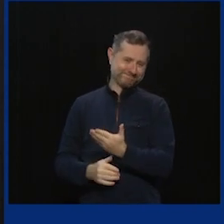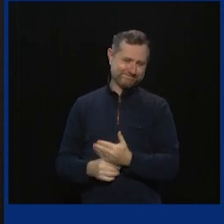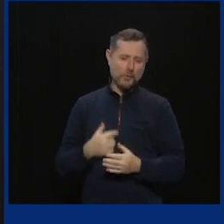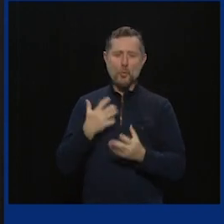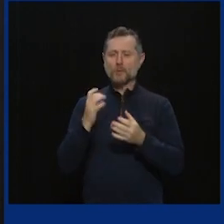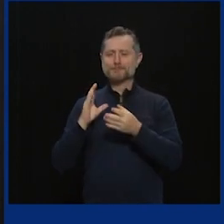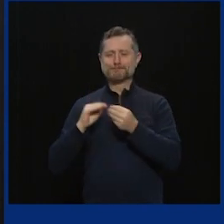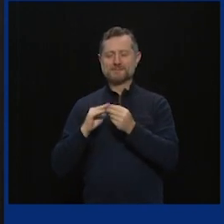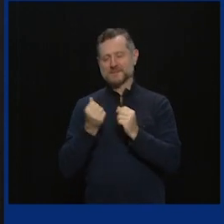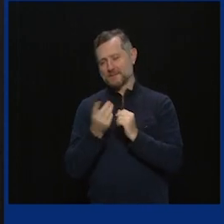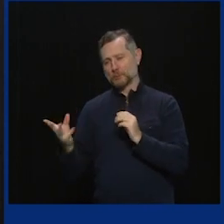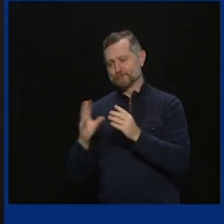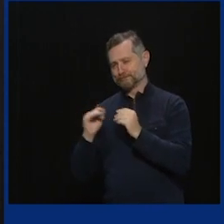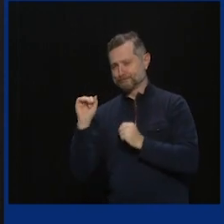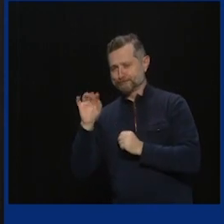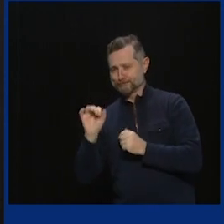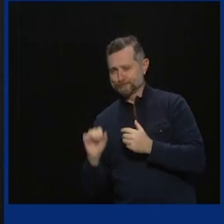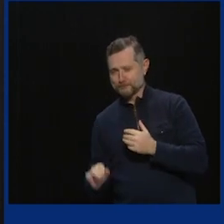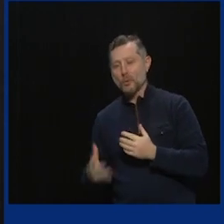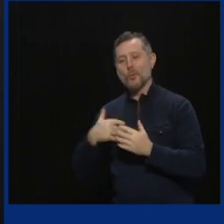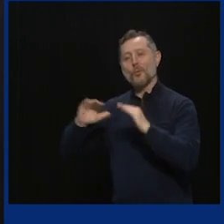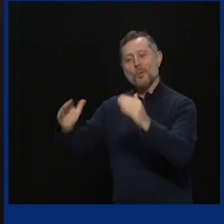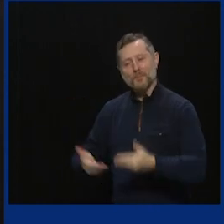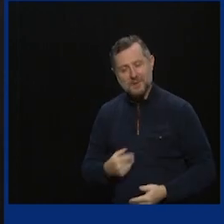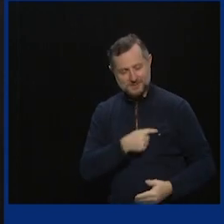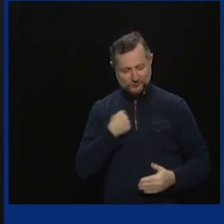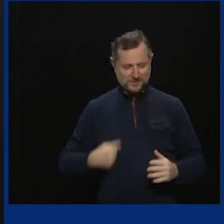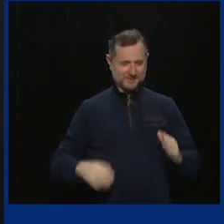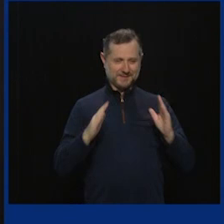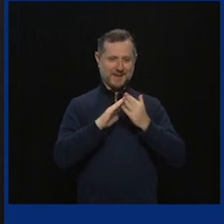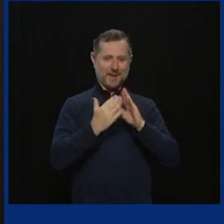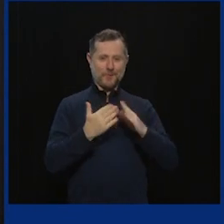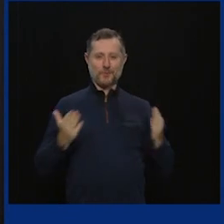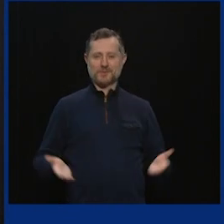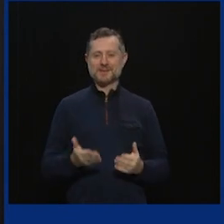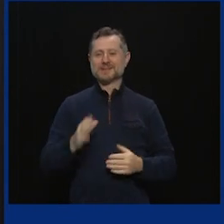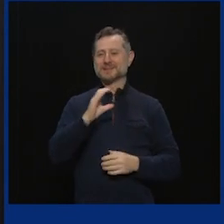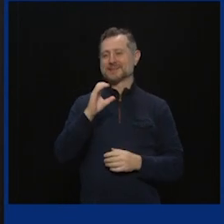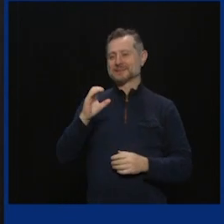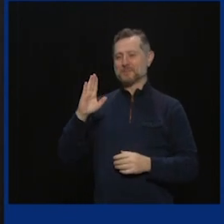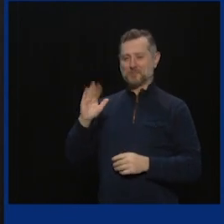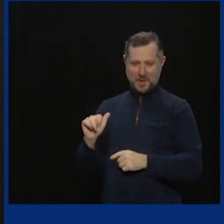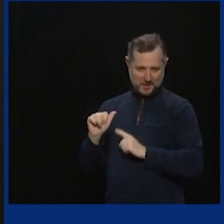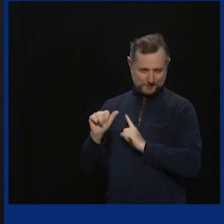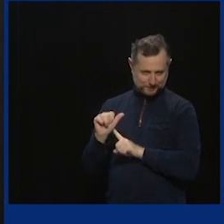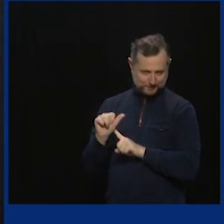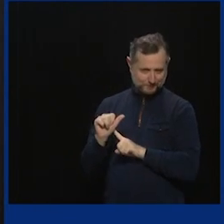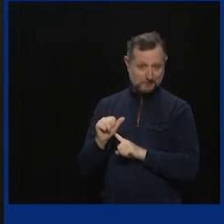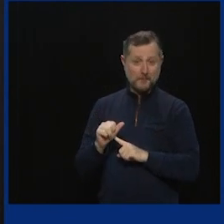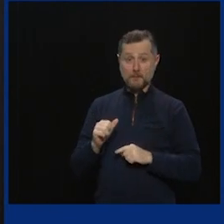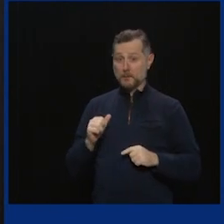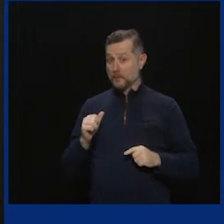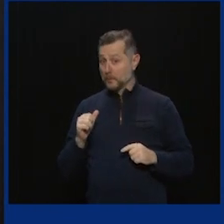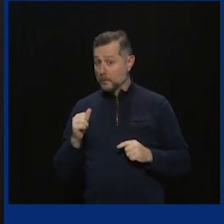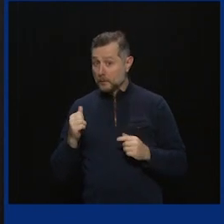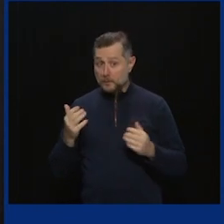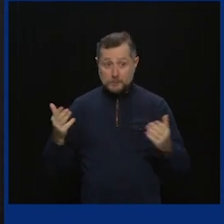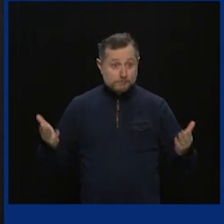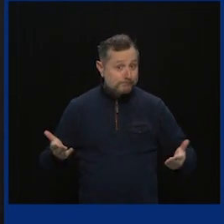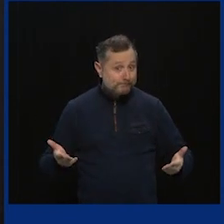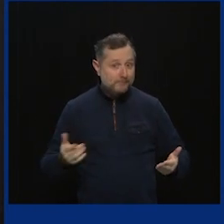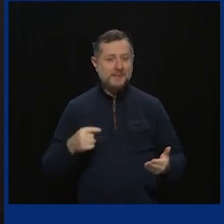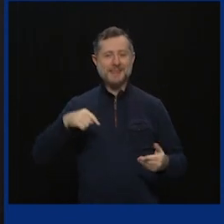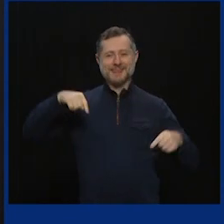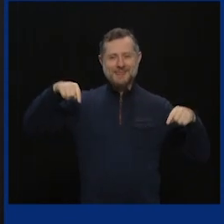to welcome you to Chinatown and to CCBA. For those of you who aren't here, we feel like this is our second home. We're here so often,